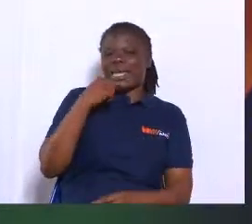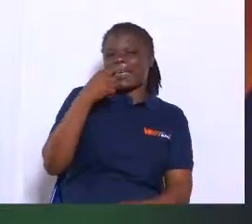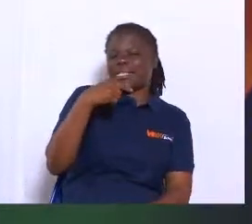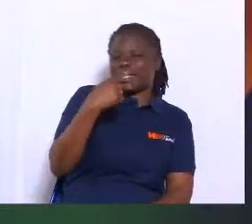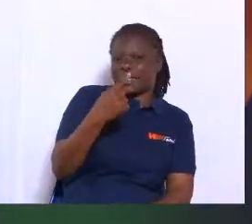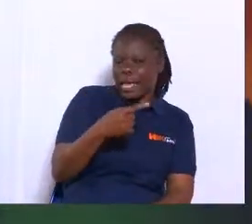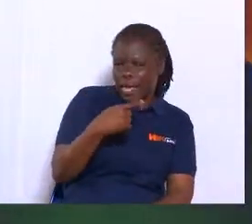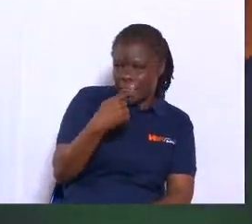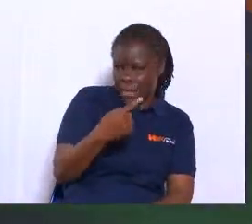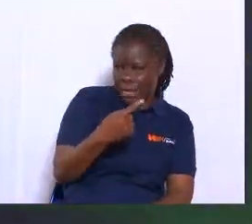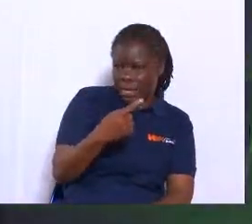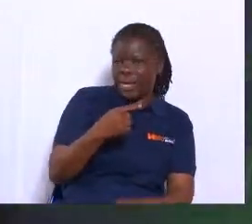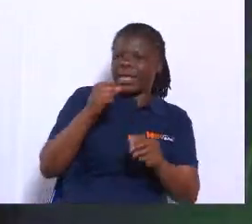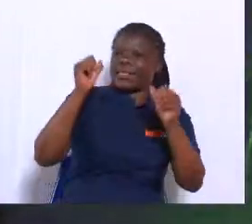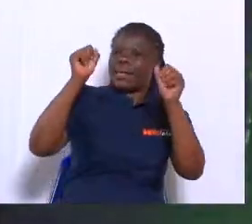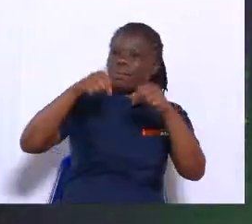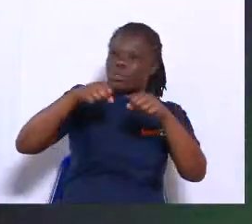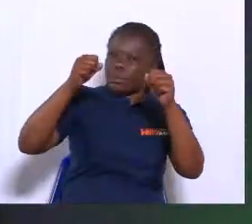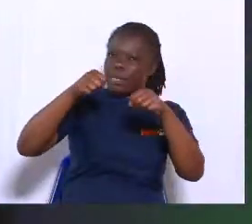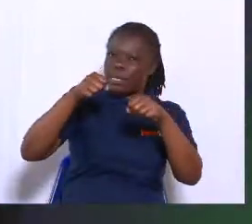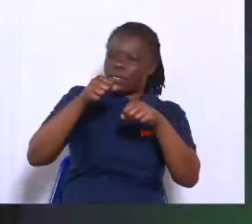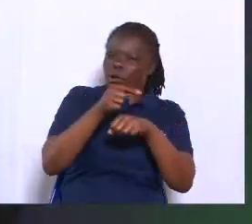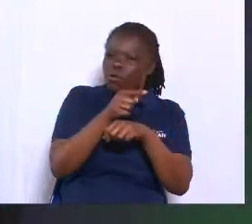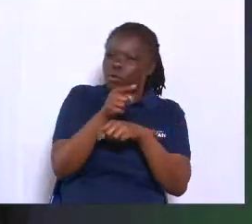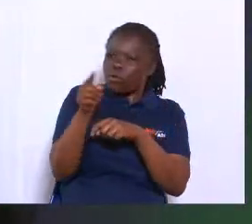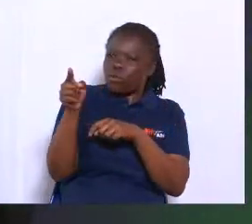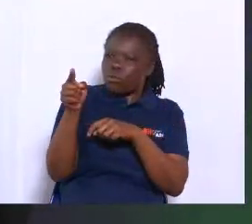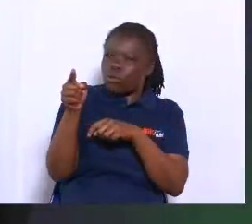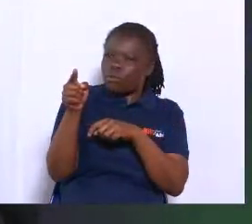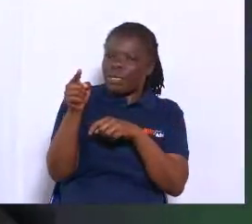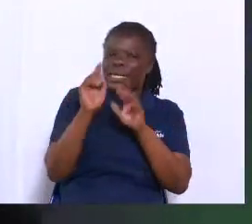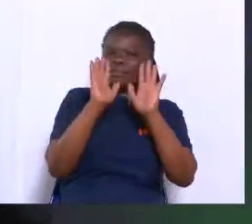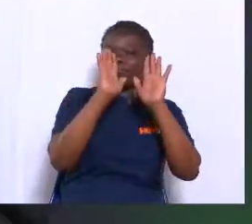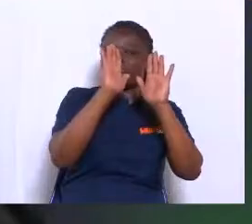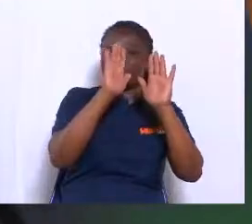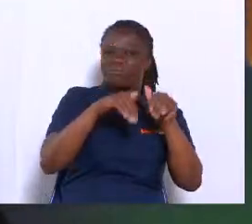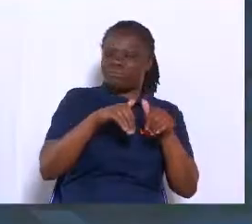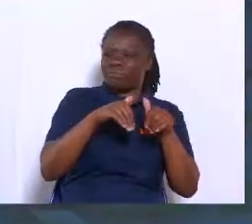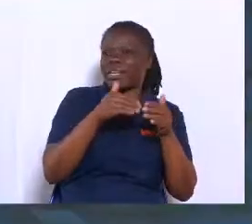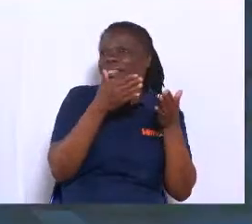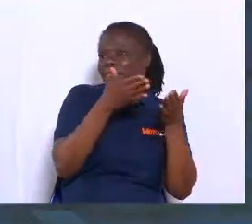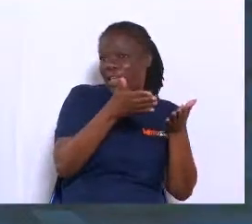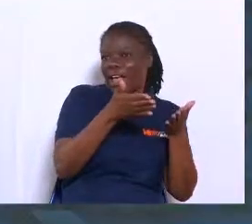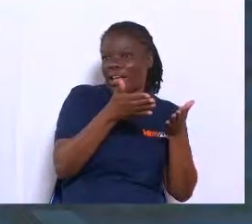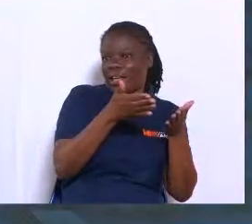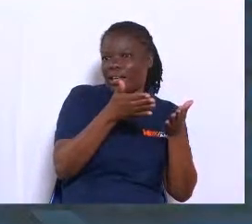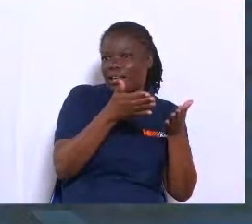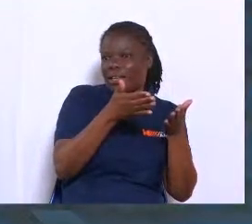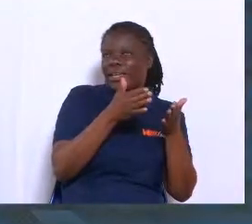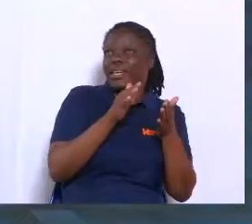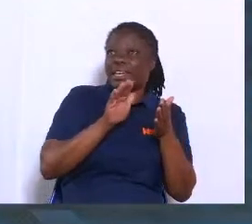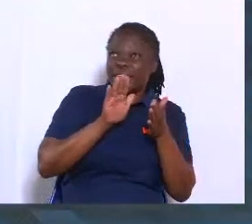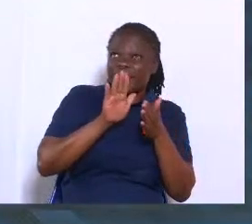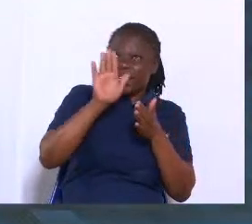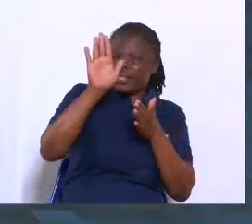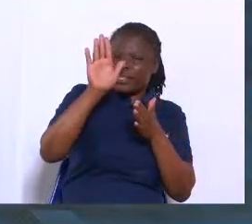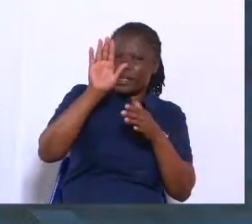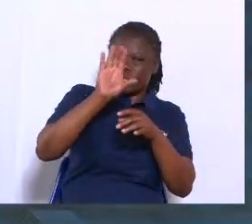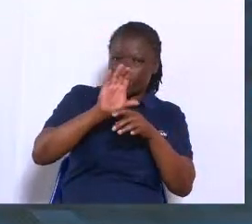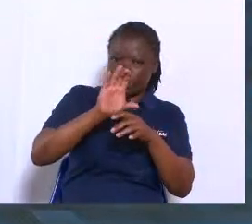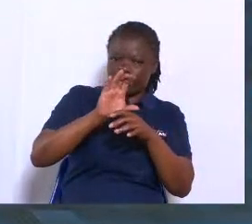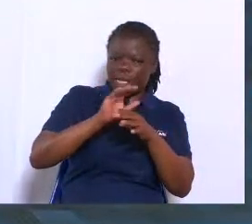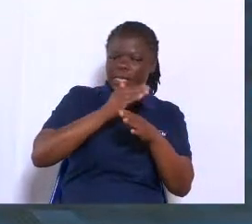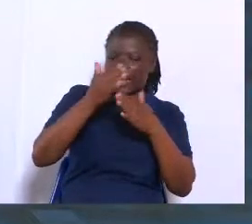the possibility of your being deceived is great. His church in the last days